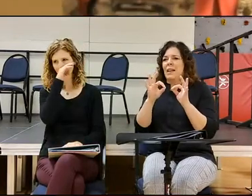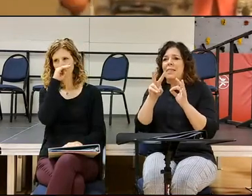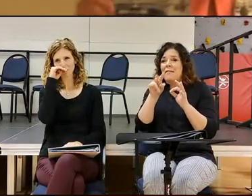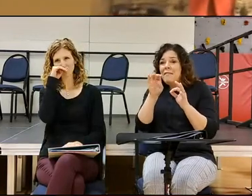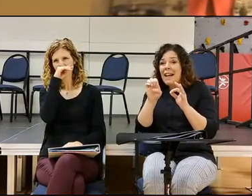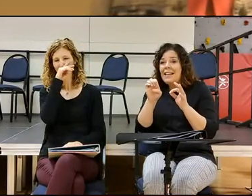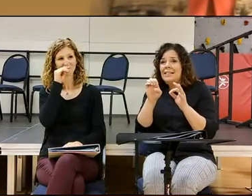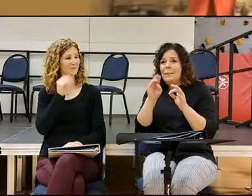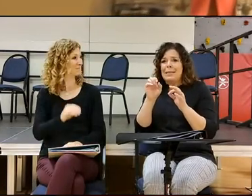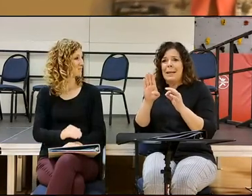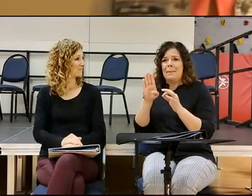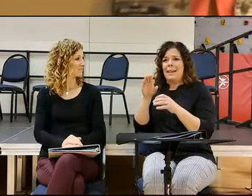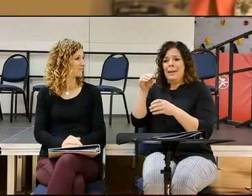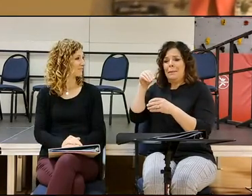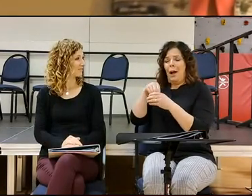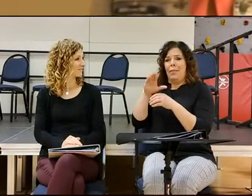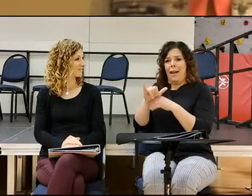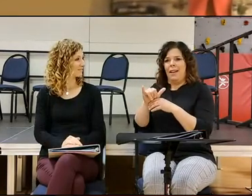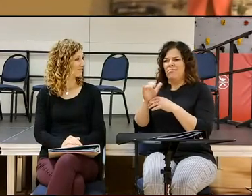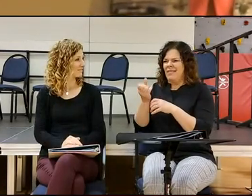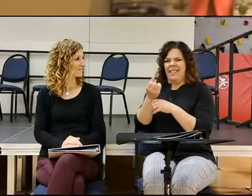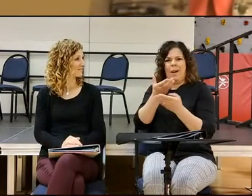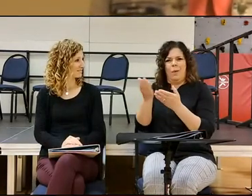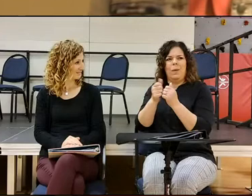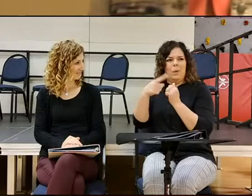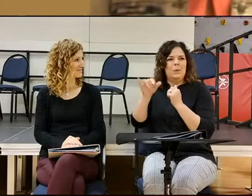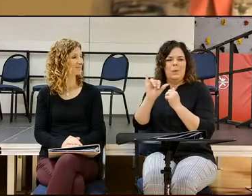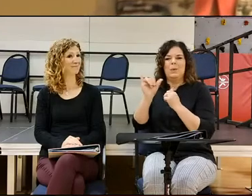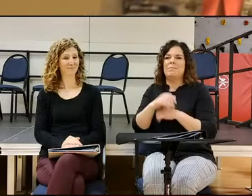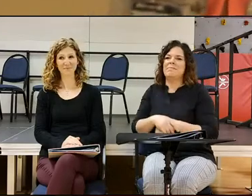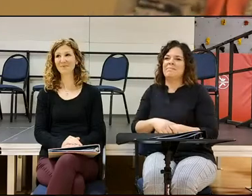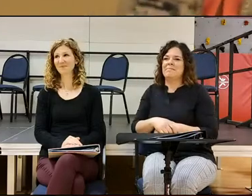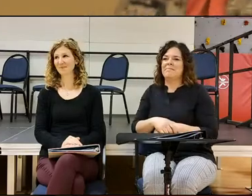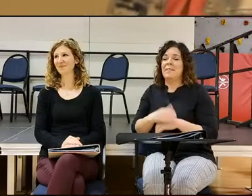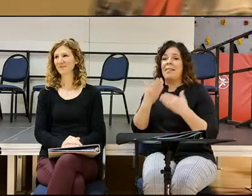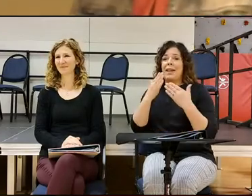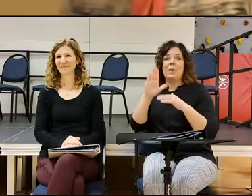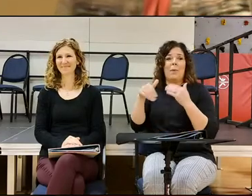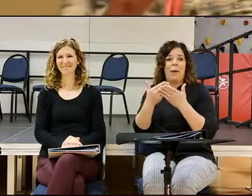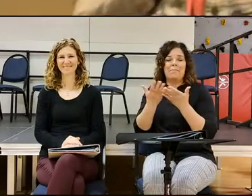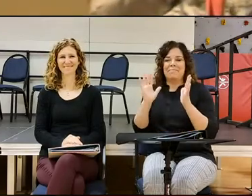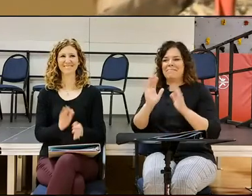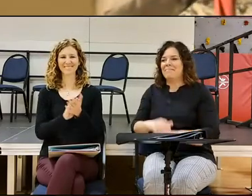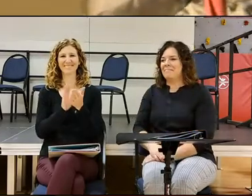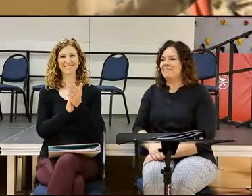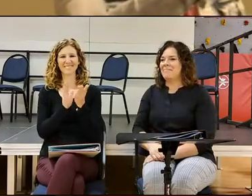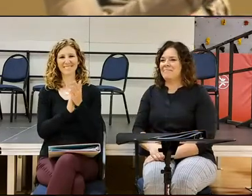vases that have MSAB in it, please take those with you. So, thank you.